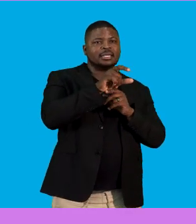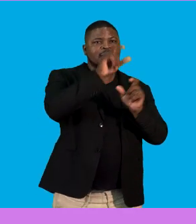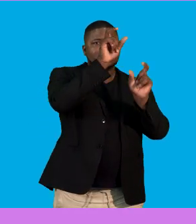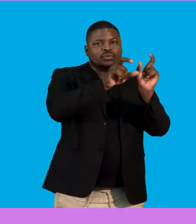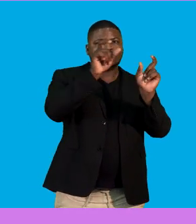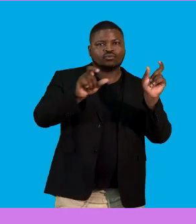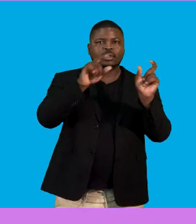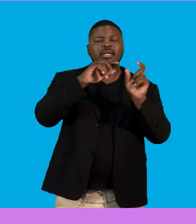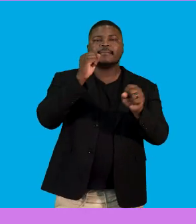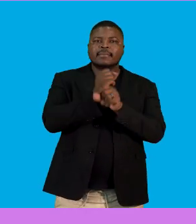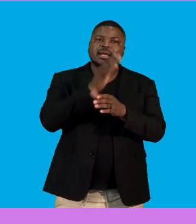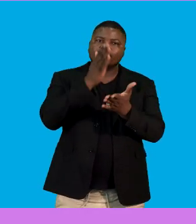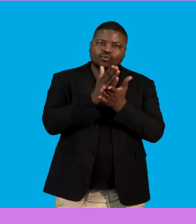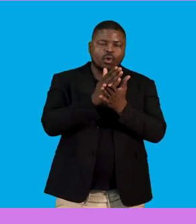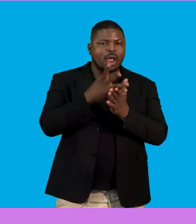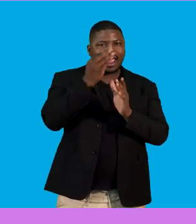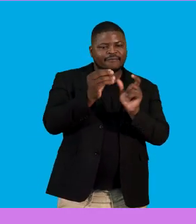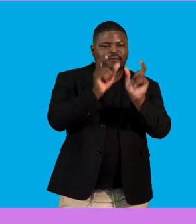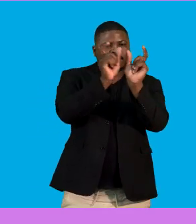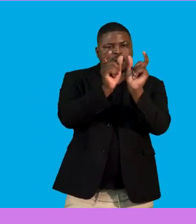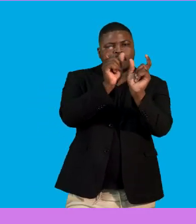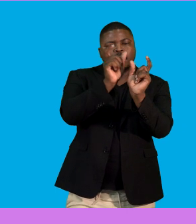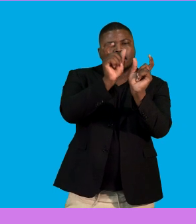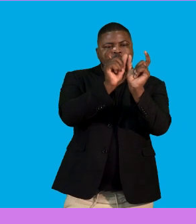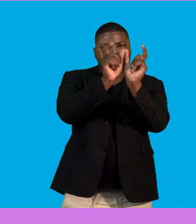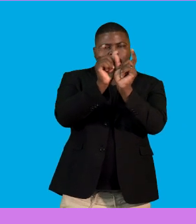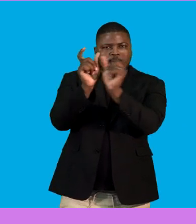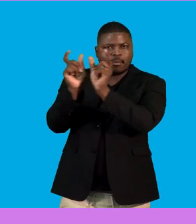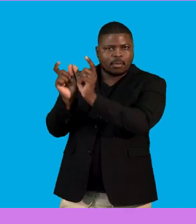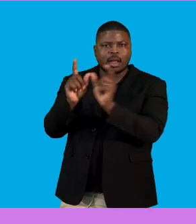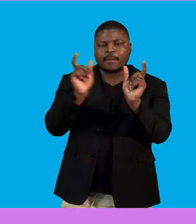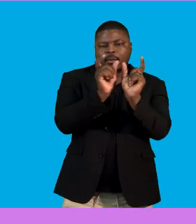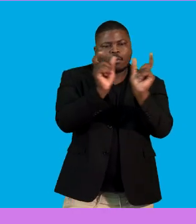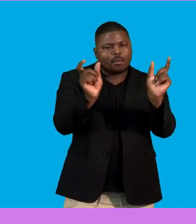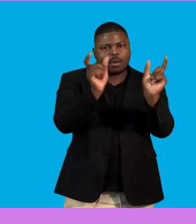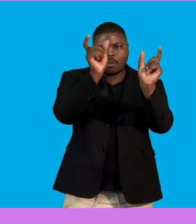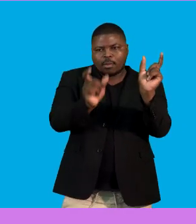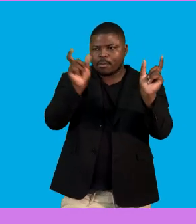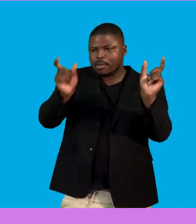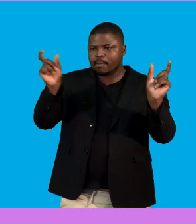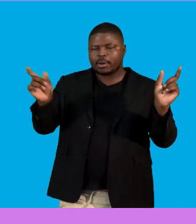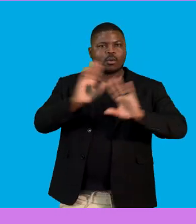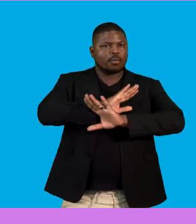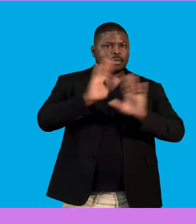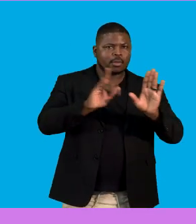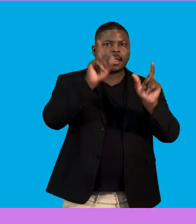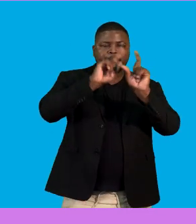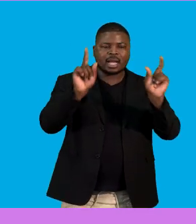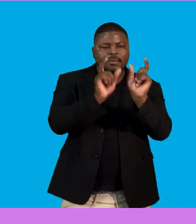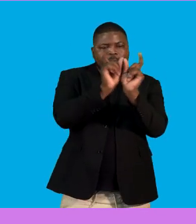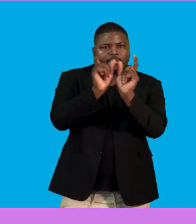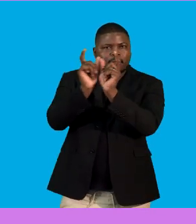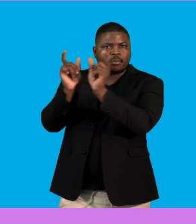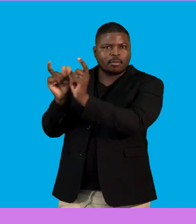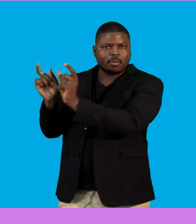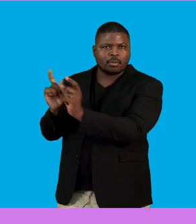bars. So when you draw a histogram, you make sure that you do not include spaces in between the bars. Or when you're analyzing any graph that is given to